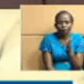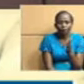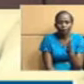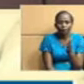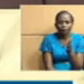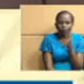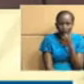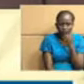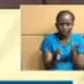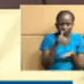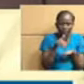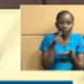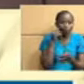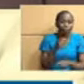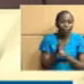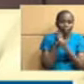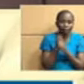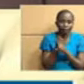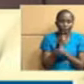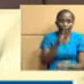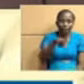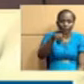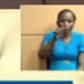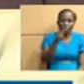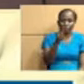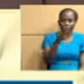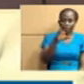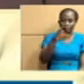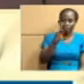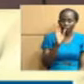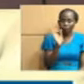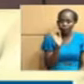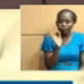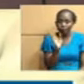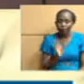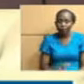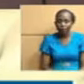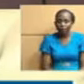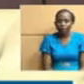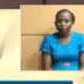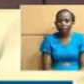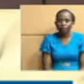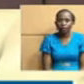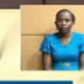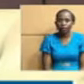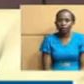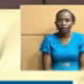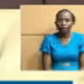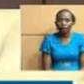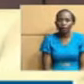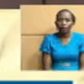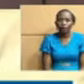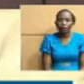to the Center for Budget and Tax Policy. Patrick Katavazi, are you with us? Pardon?